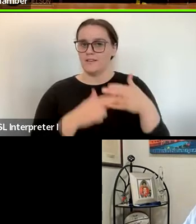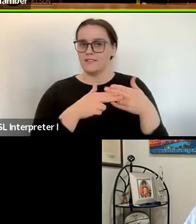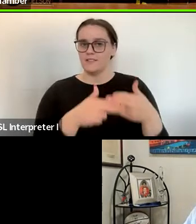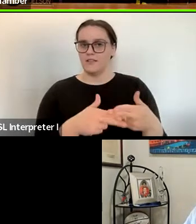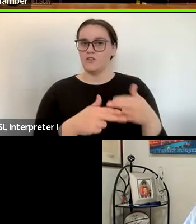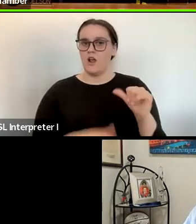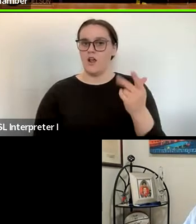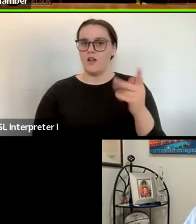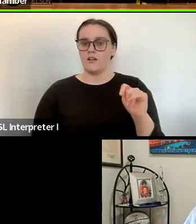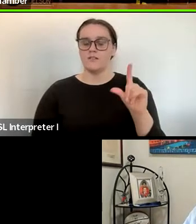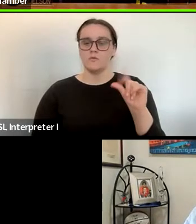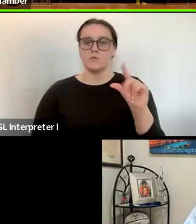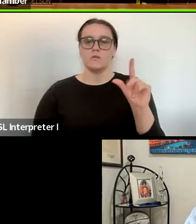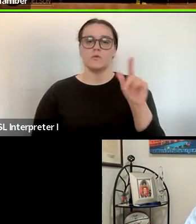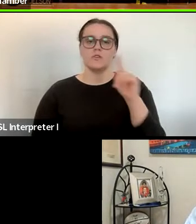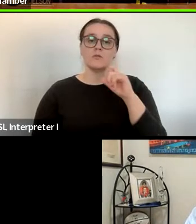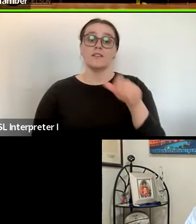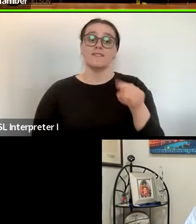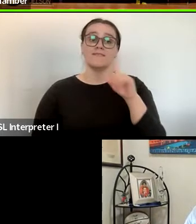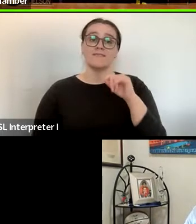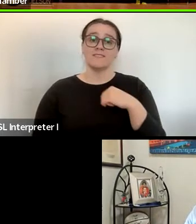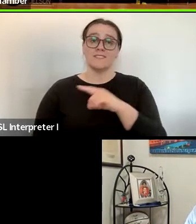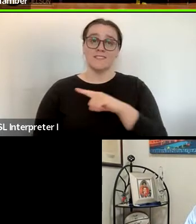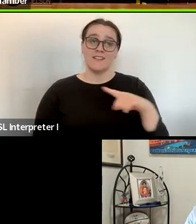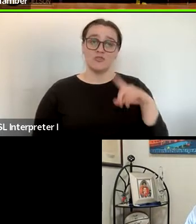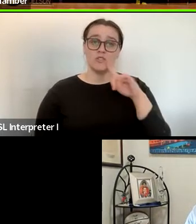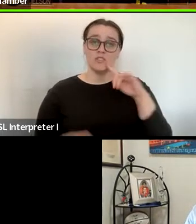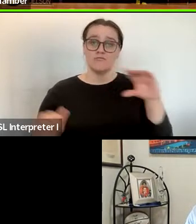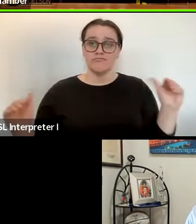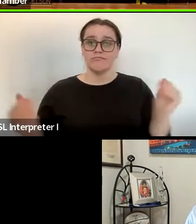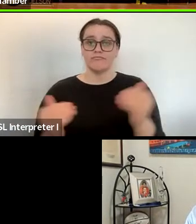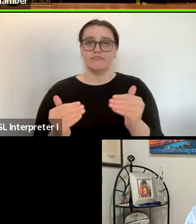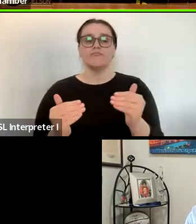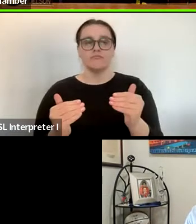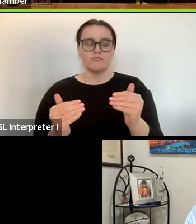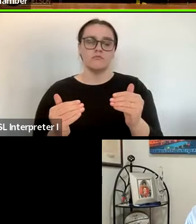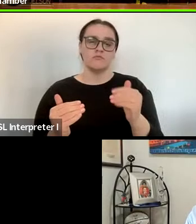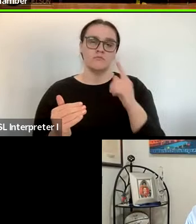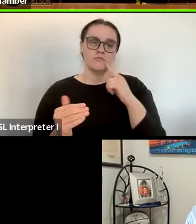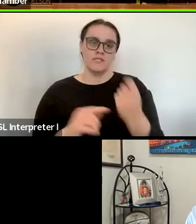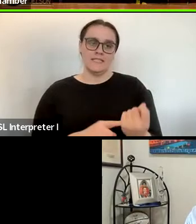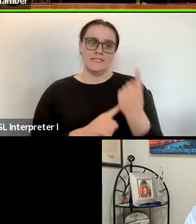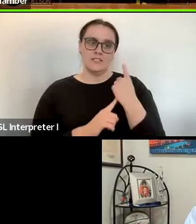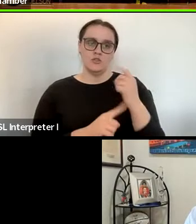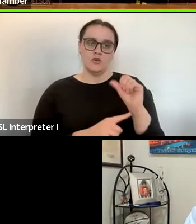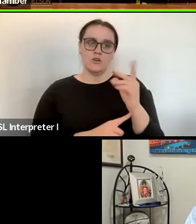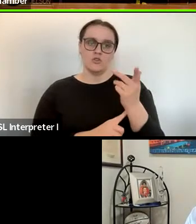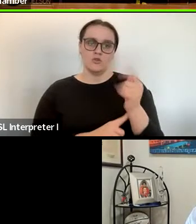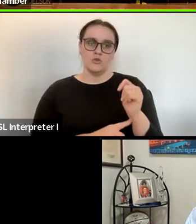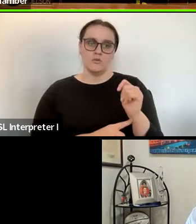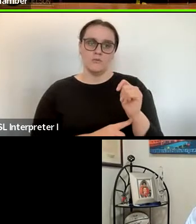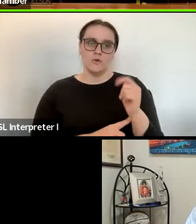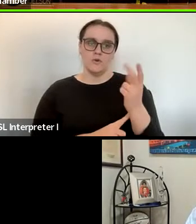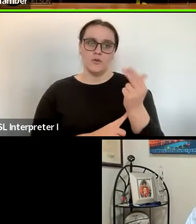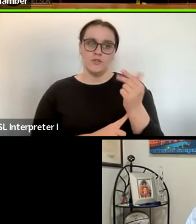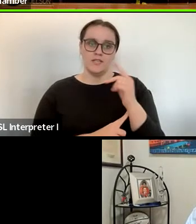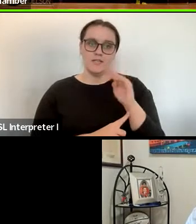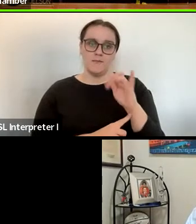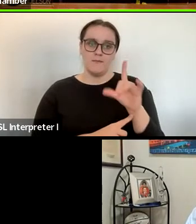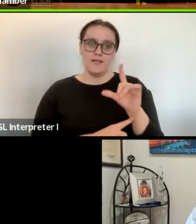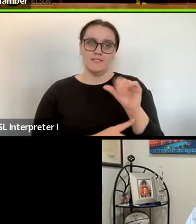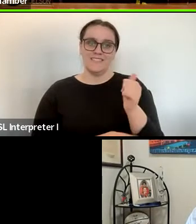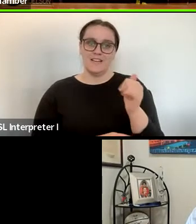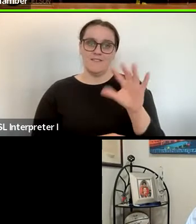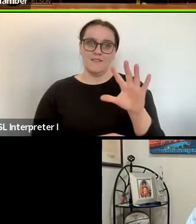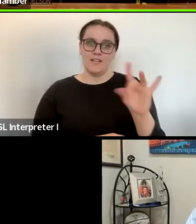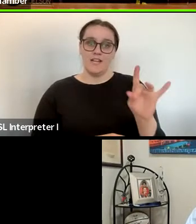legislation was originally introduced last October 14th, as Bill 24-1058, introduced by